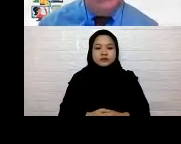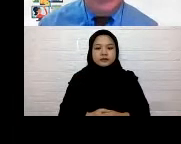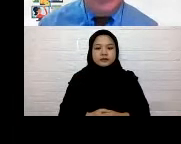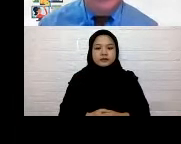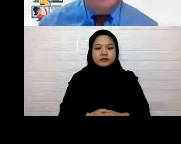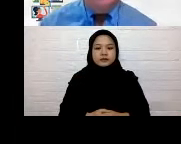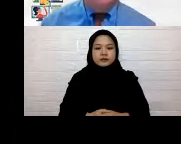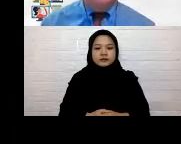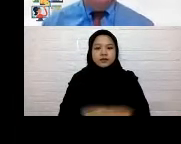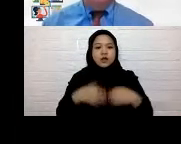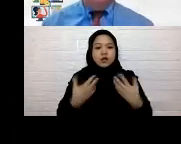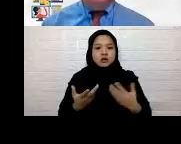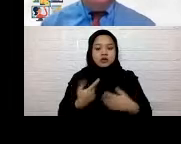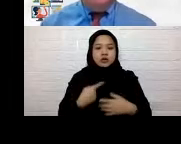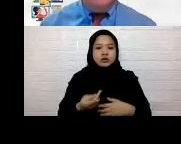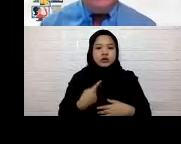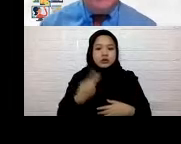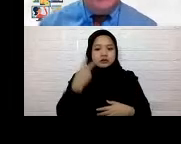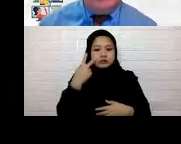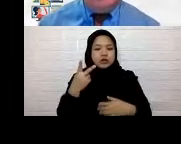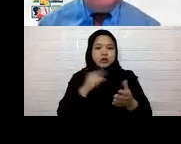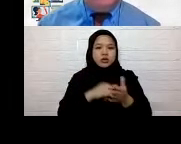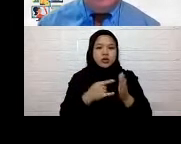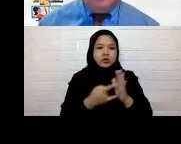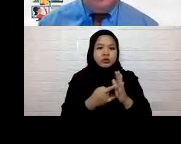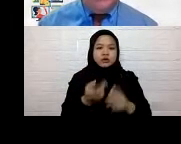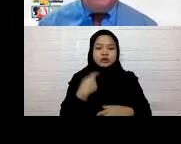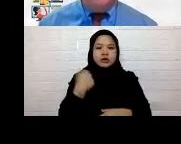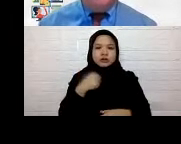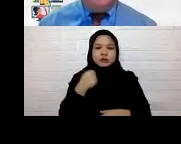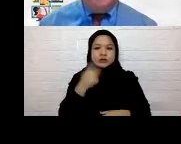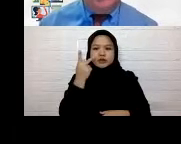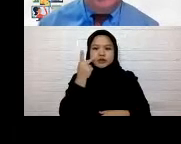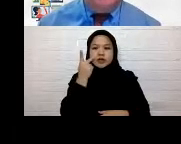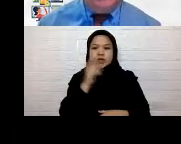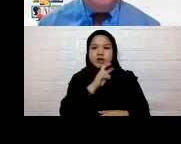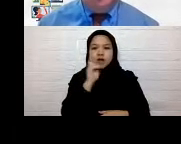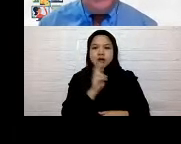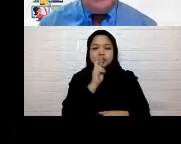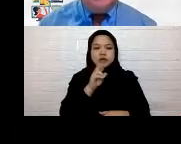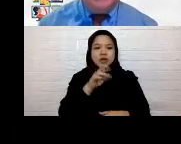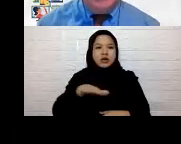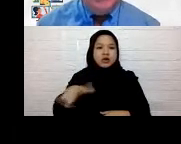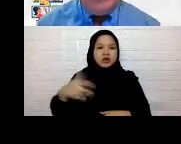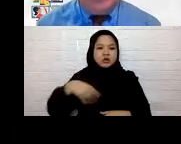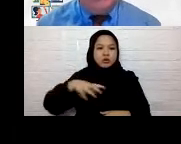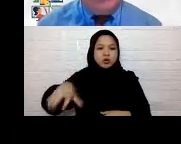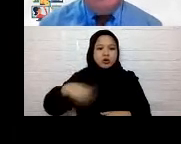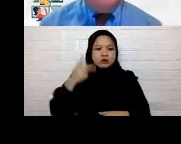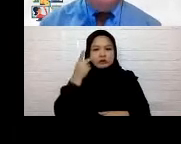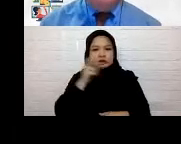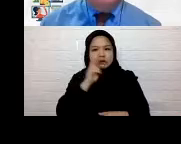their confidentiality. The second area we call ethical decision-making. That is, when